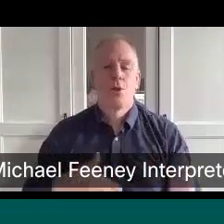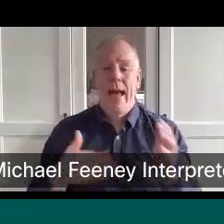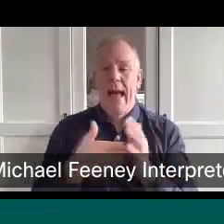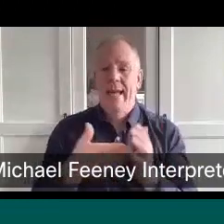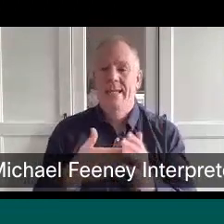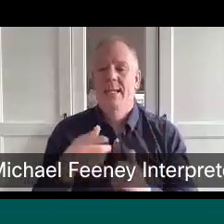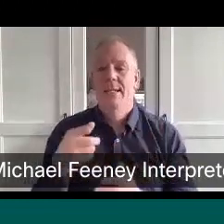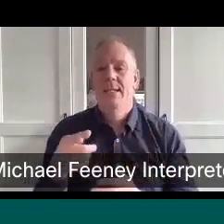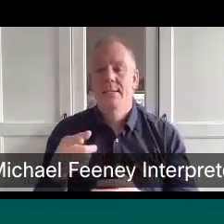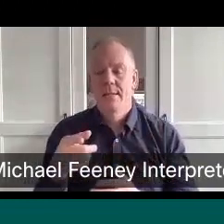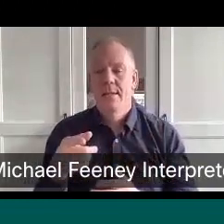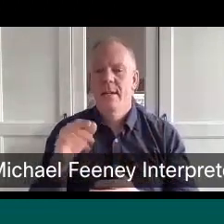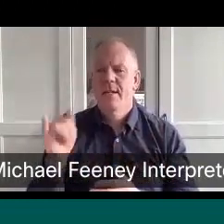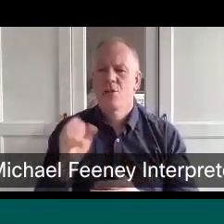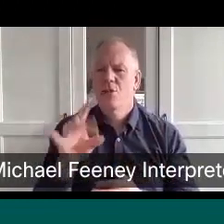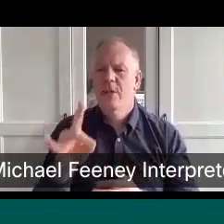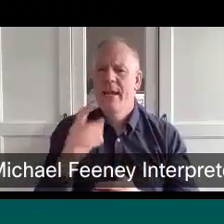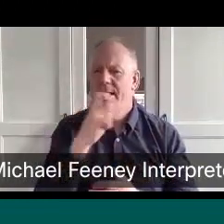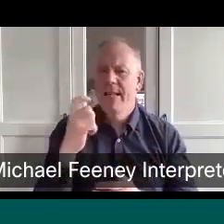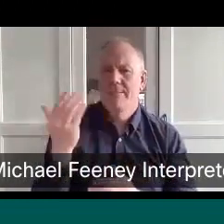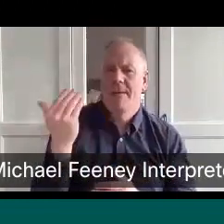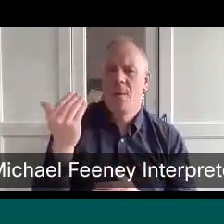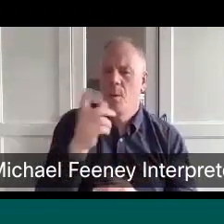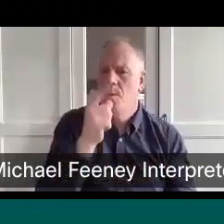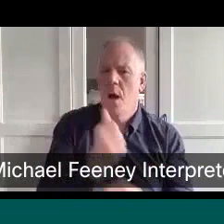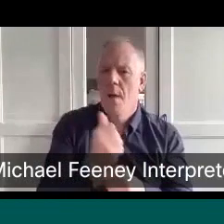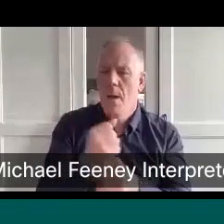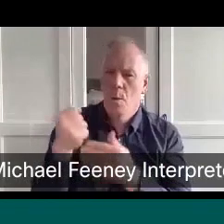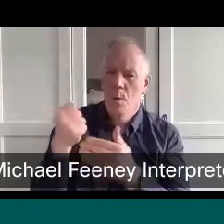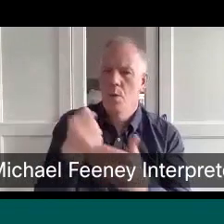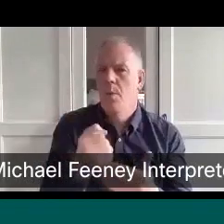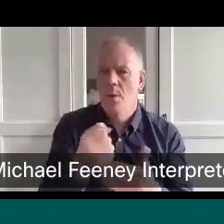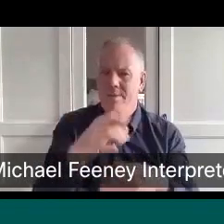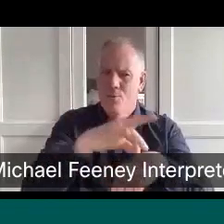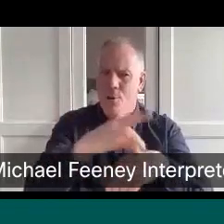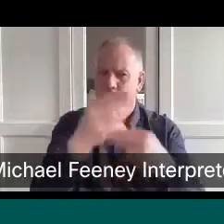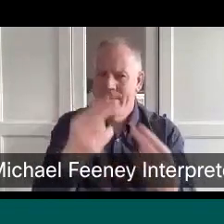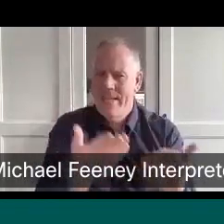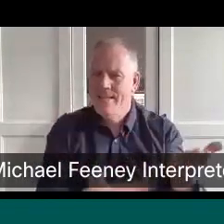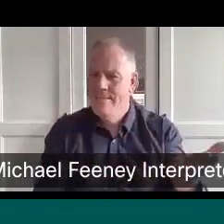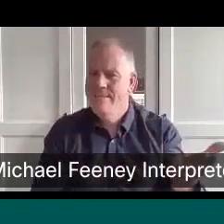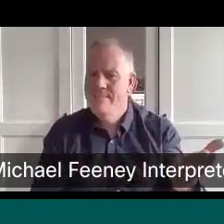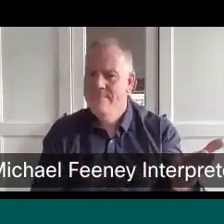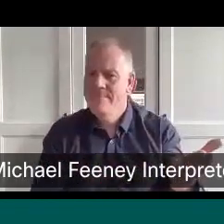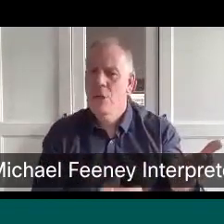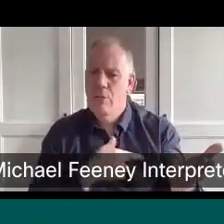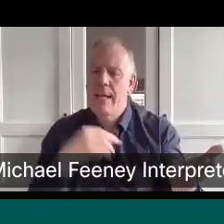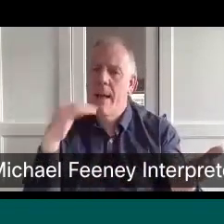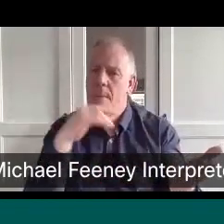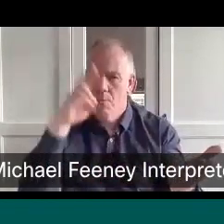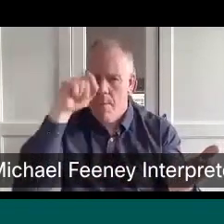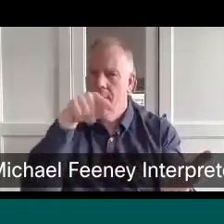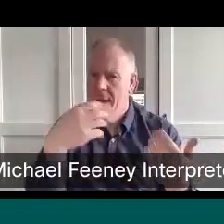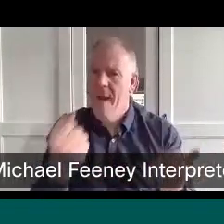Just wanted to go back to what Jack was saying earlier in relation to the supports that doctors need, and really it's really important that they get